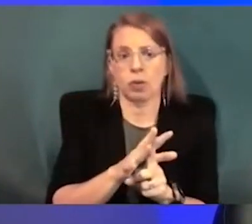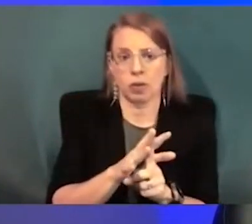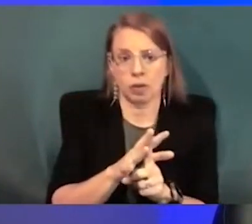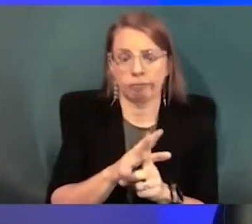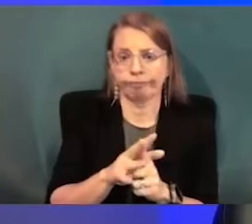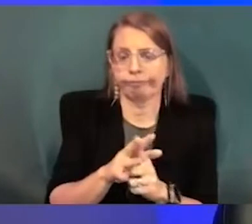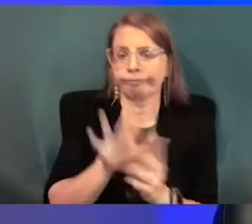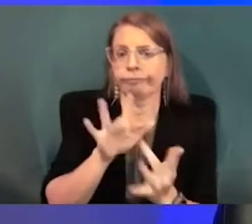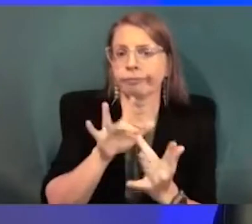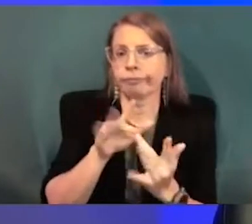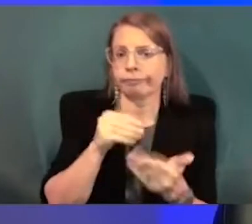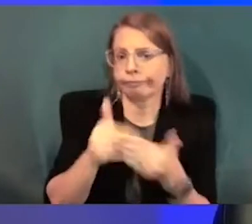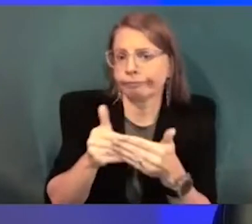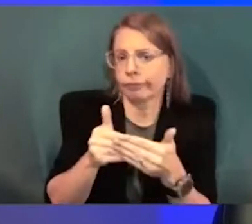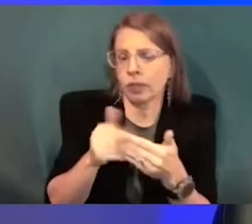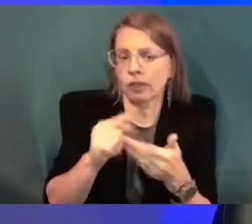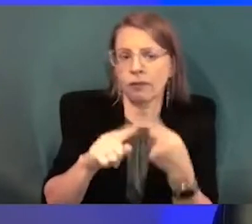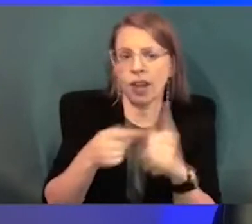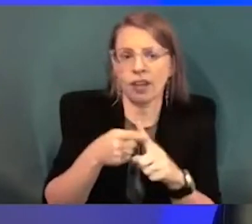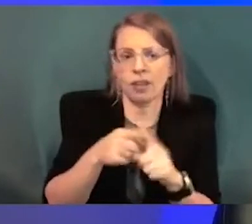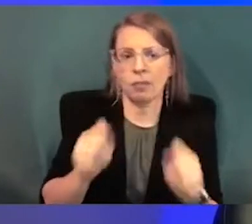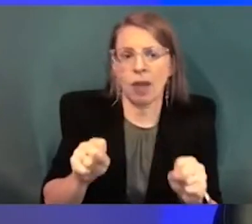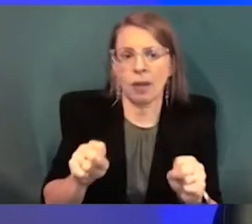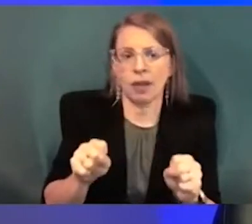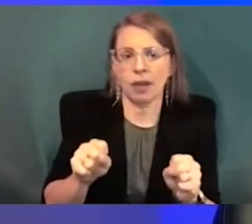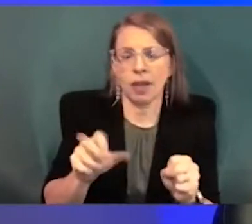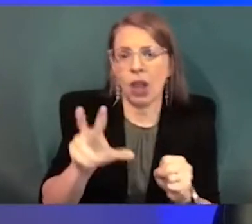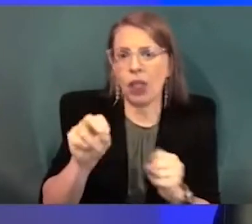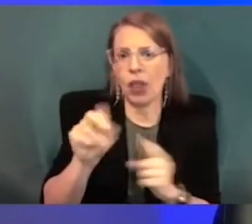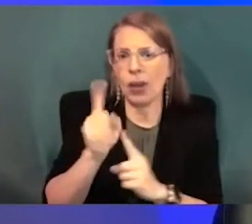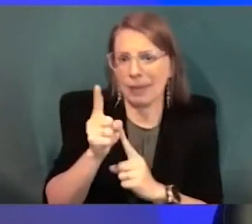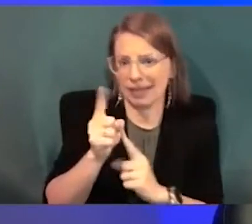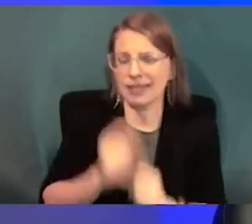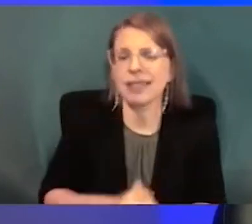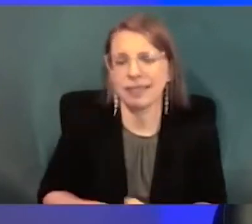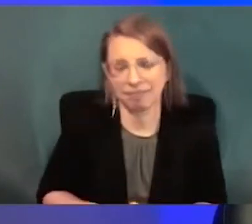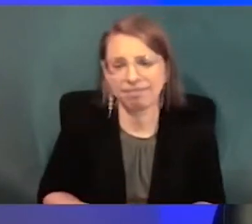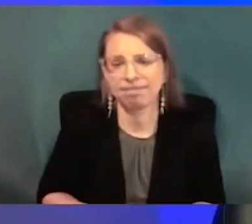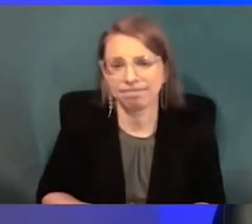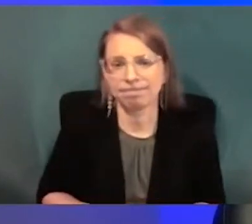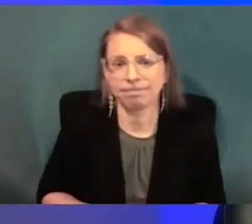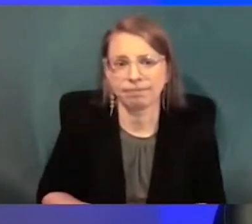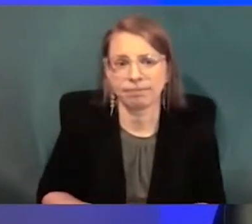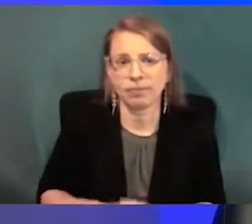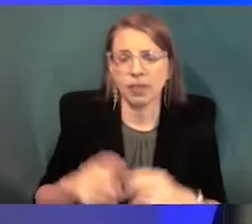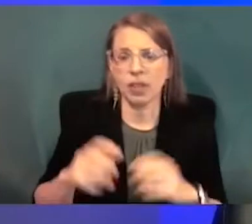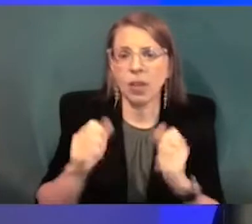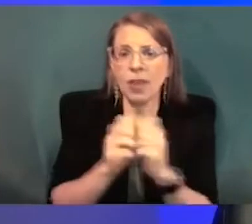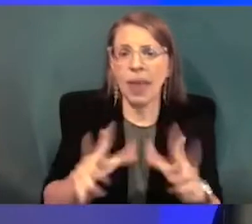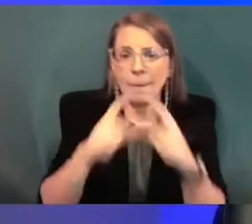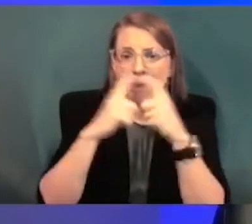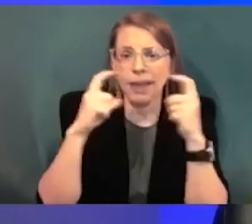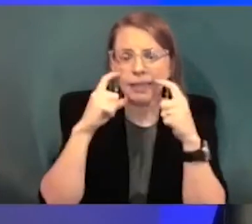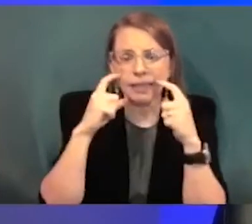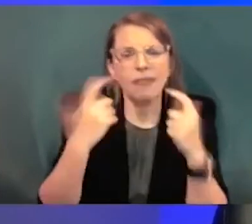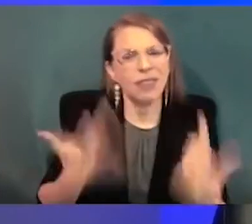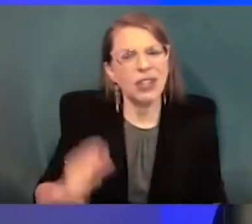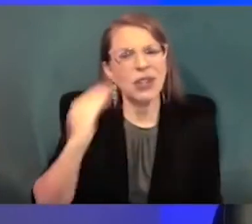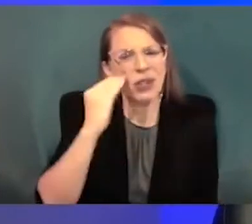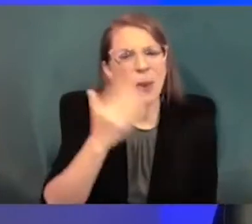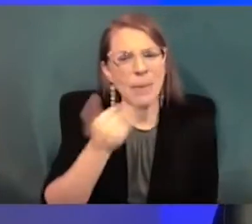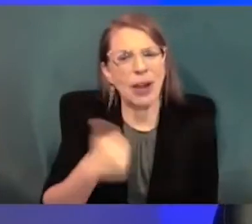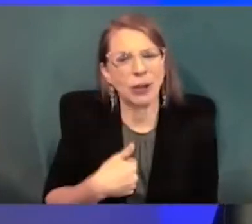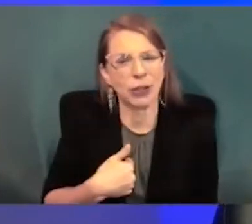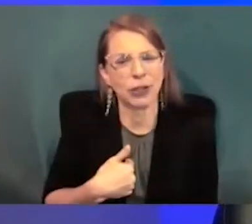with a friend for probably about 30 minutes, unmasked, and knew better. And